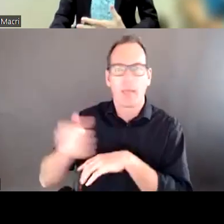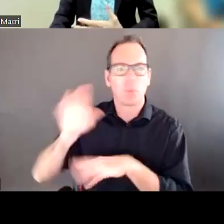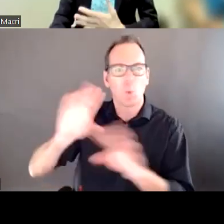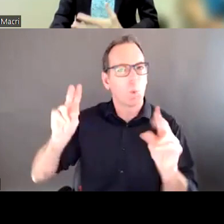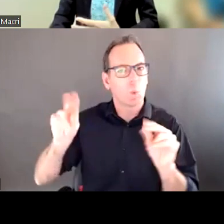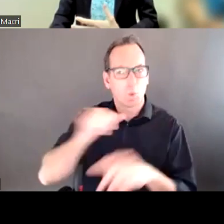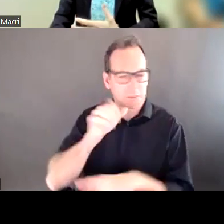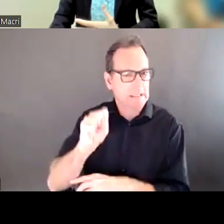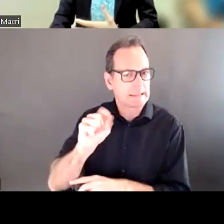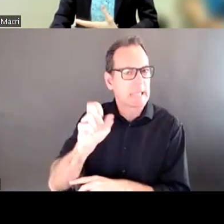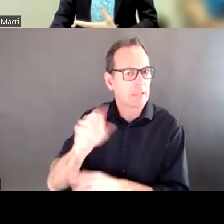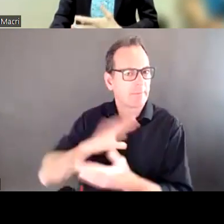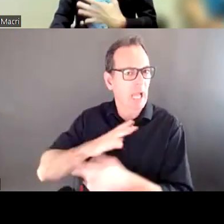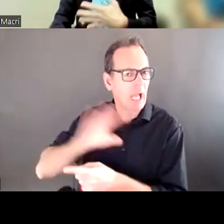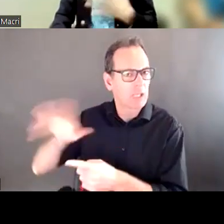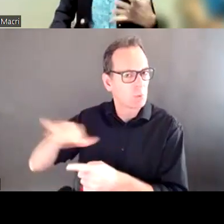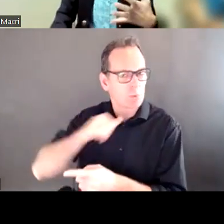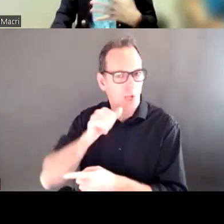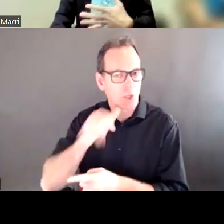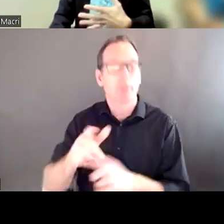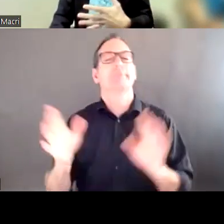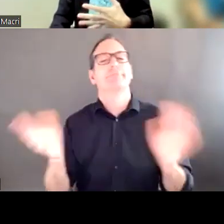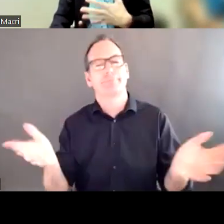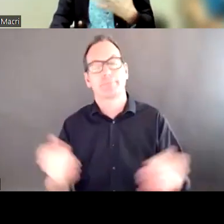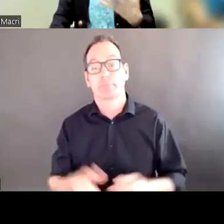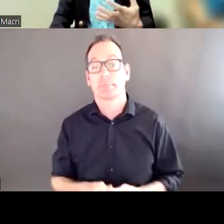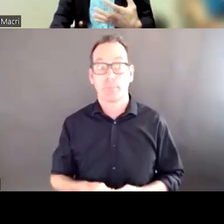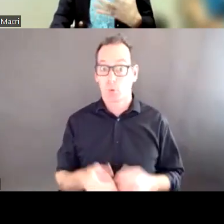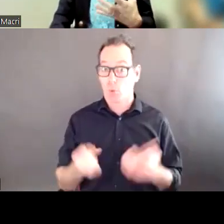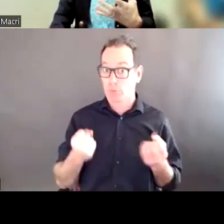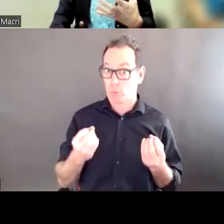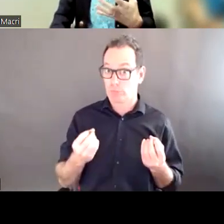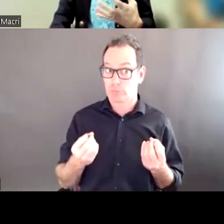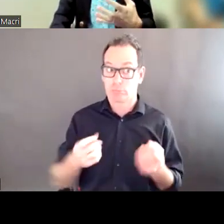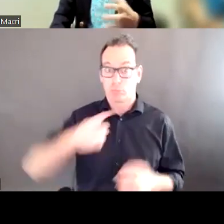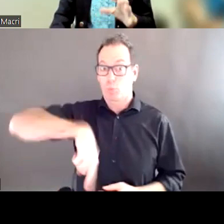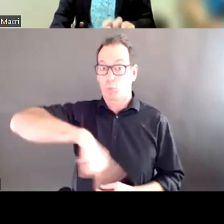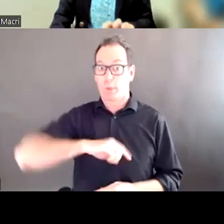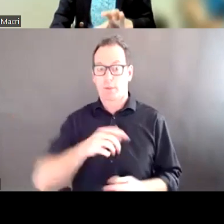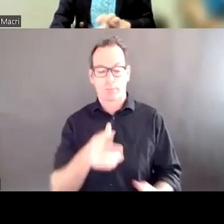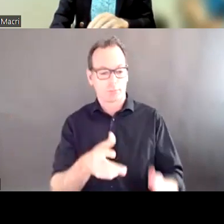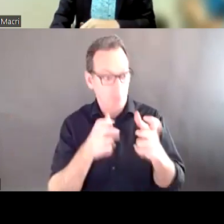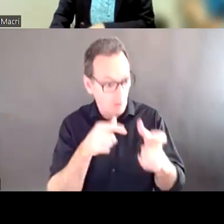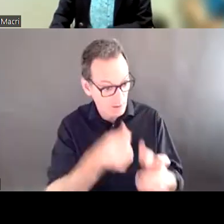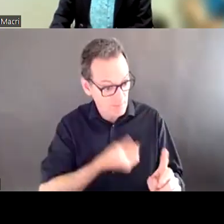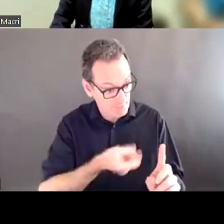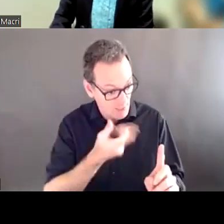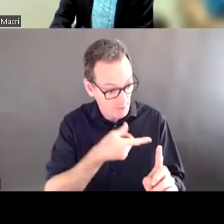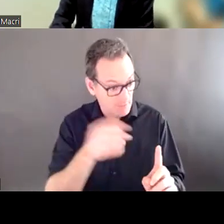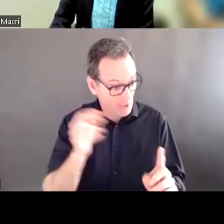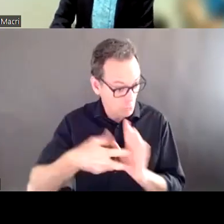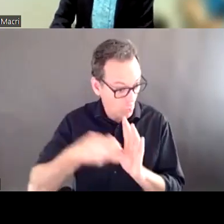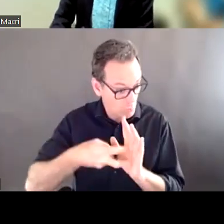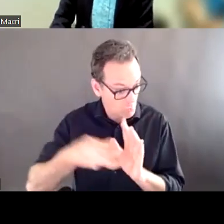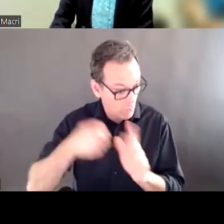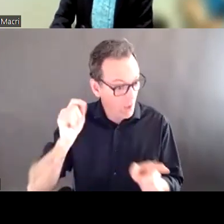So our knee-jerk reaction may be to report or not report, but also it's a good opportunity to stop and think, what should